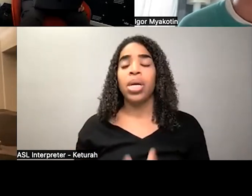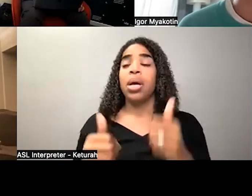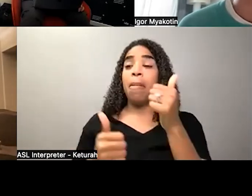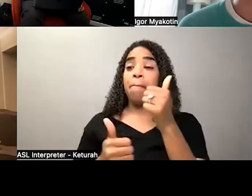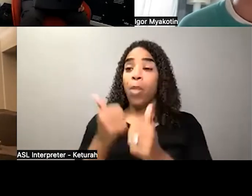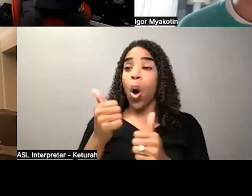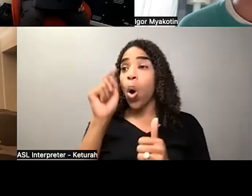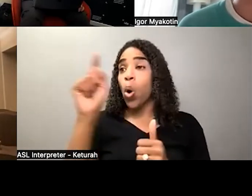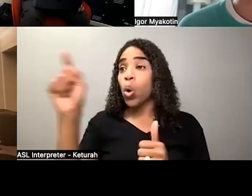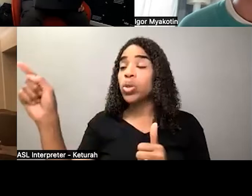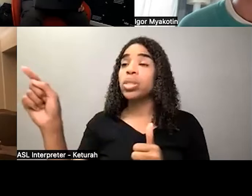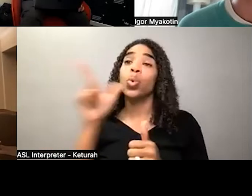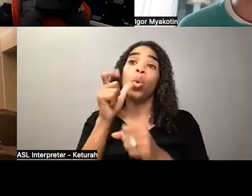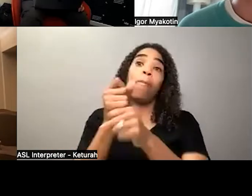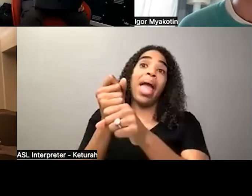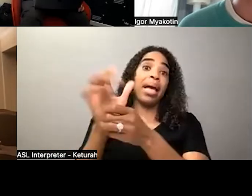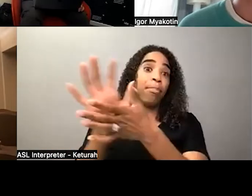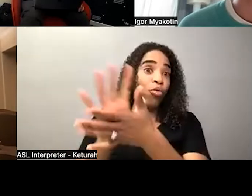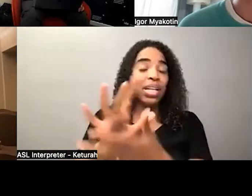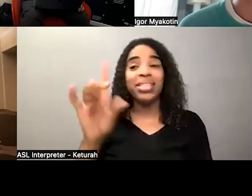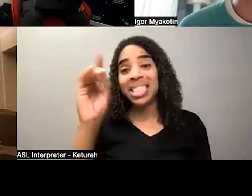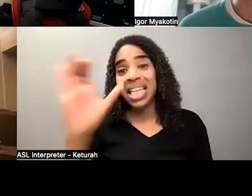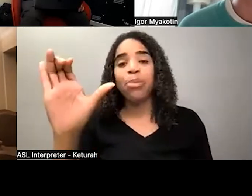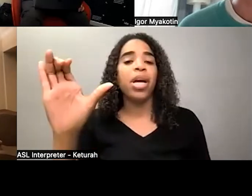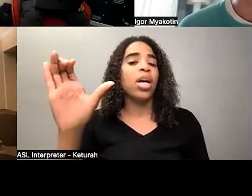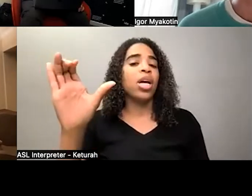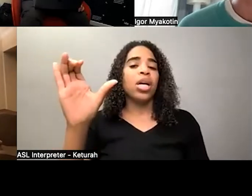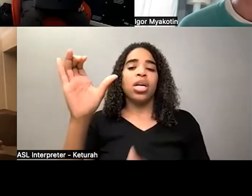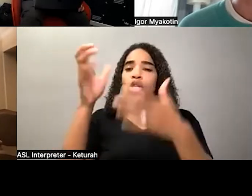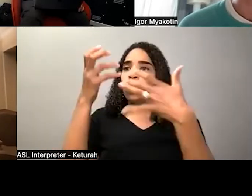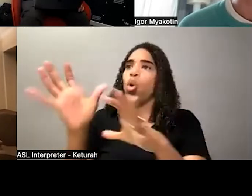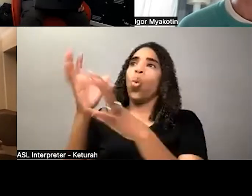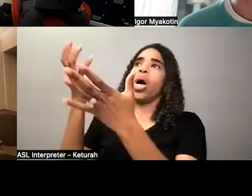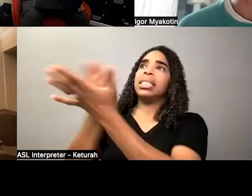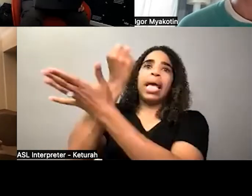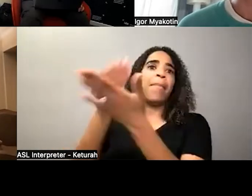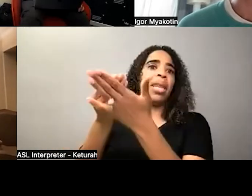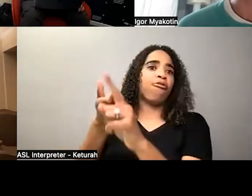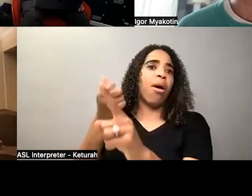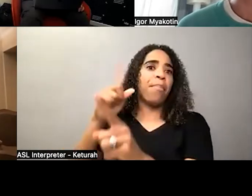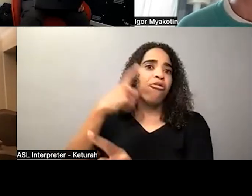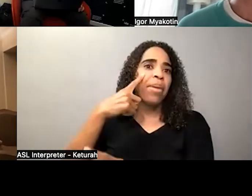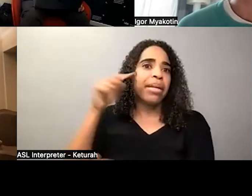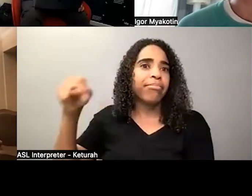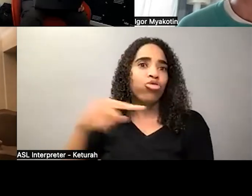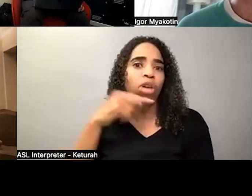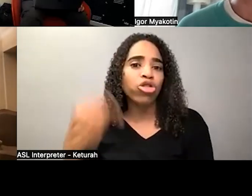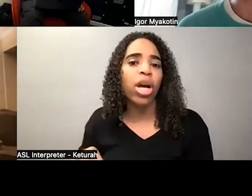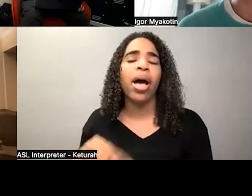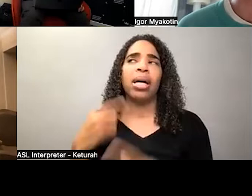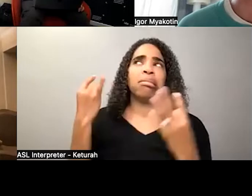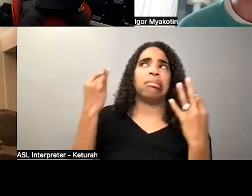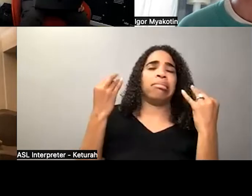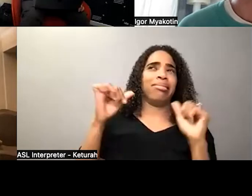documentary filmmakers don't want to take money from the government in Russia, or like would think twice to